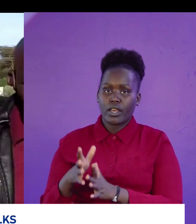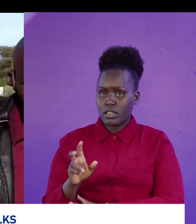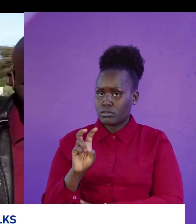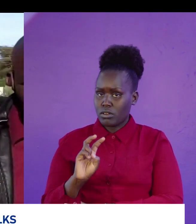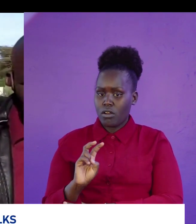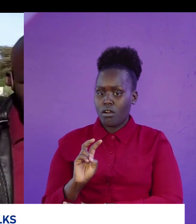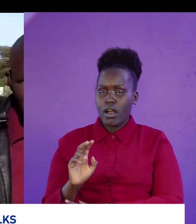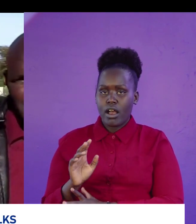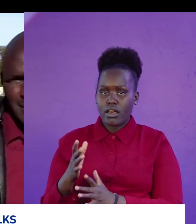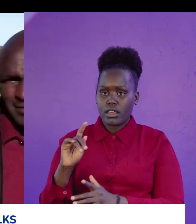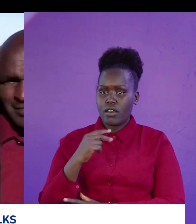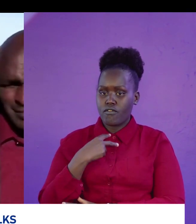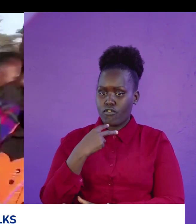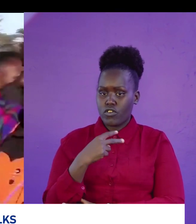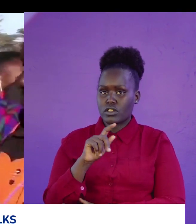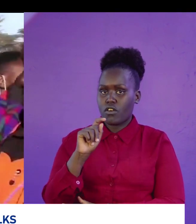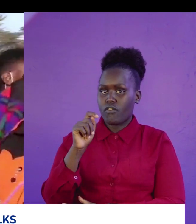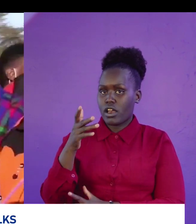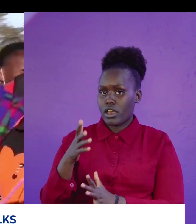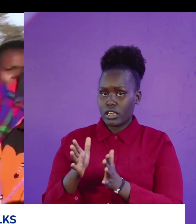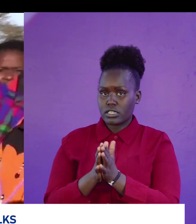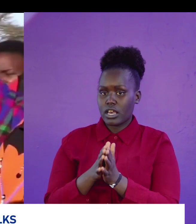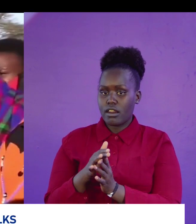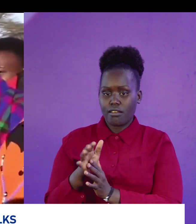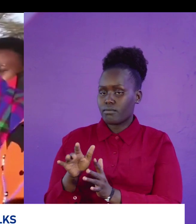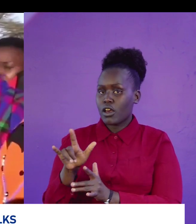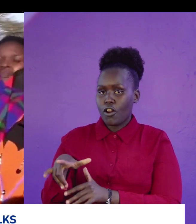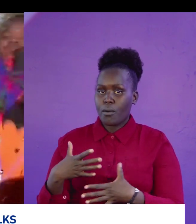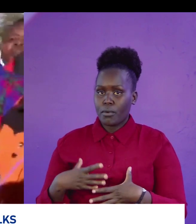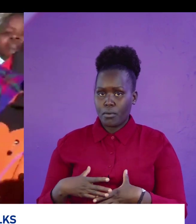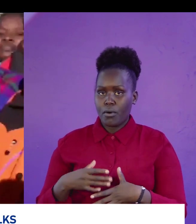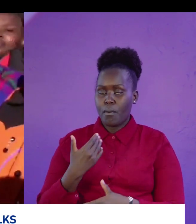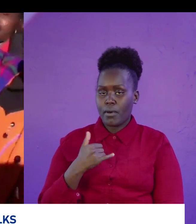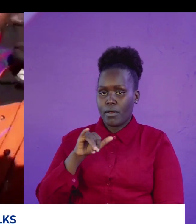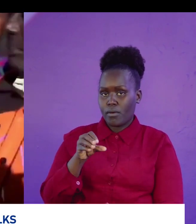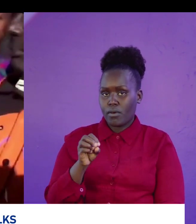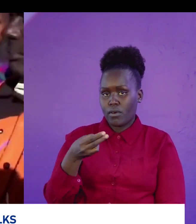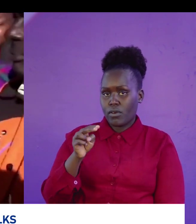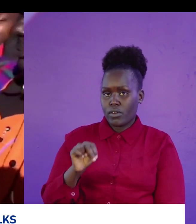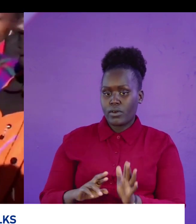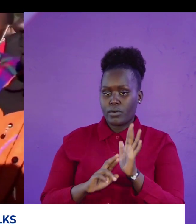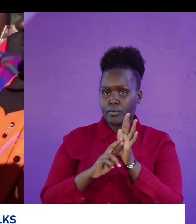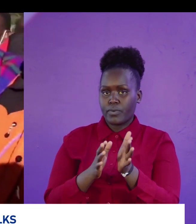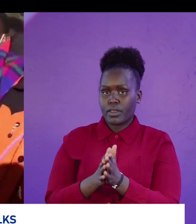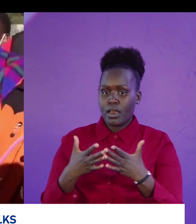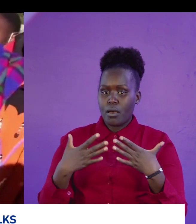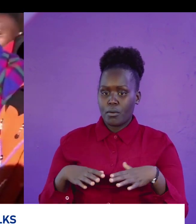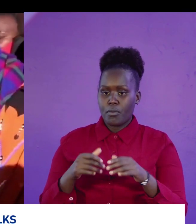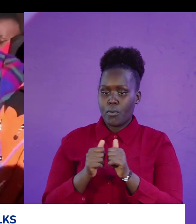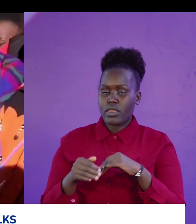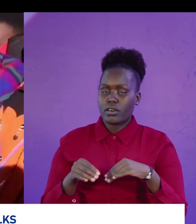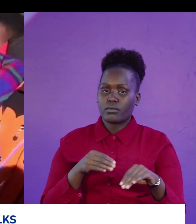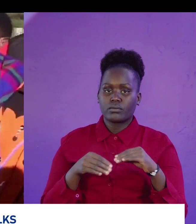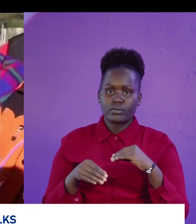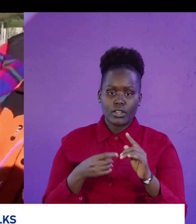mwananchi na tunaangalia sauti ya mnyonge. I'm John Punywa. I'm representing people with disability and I